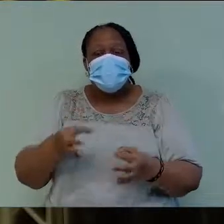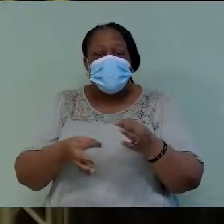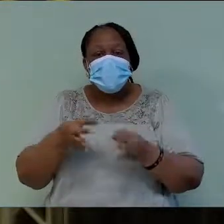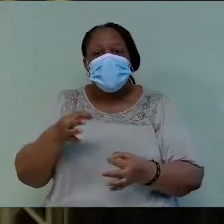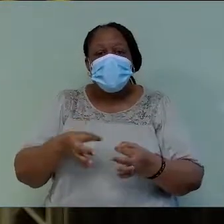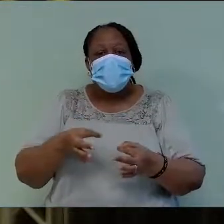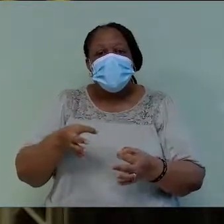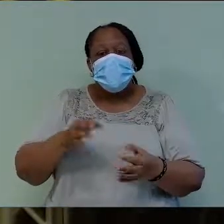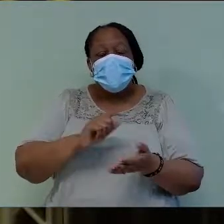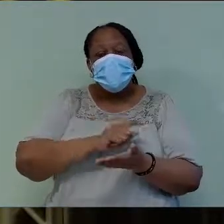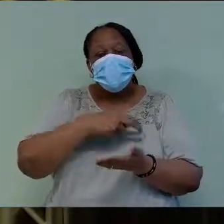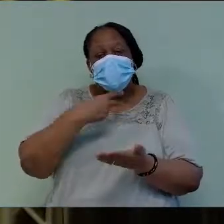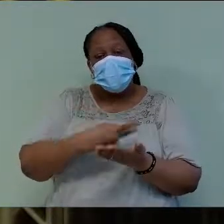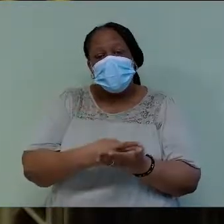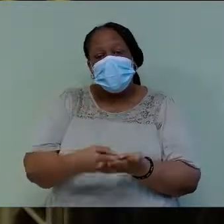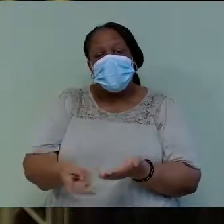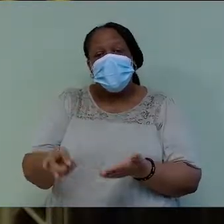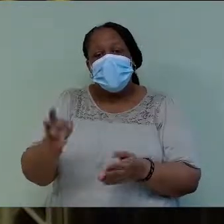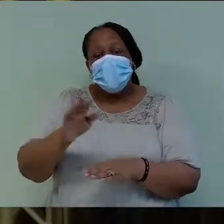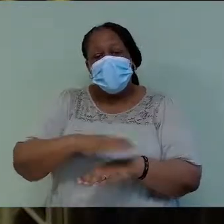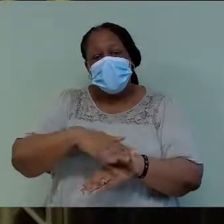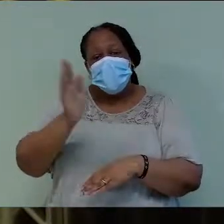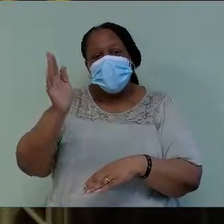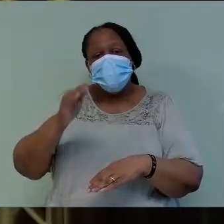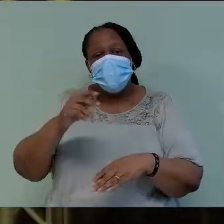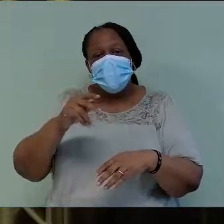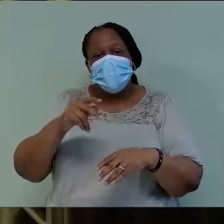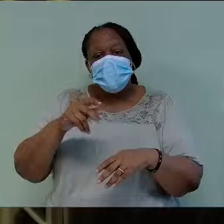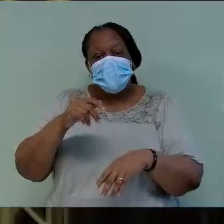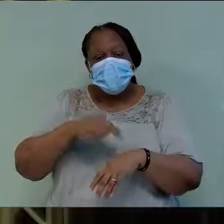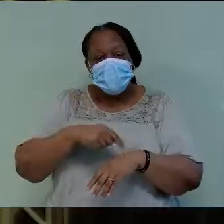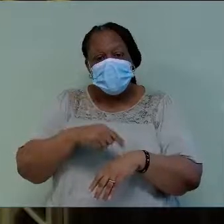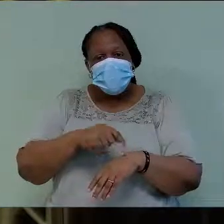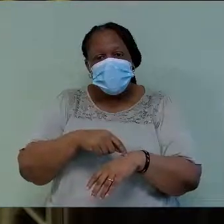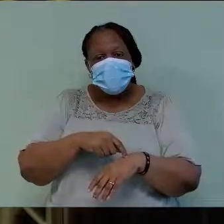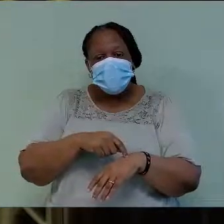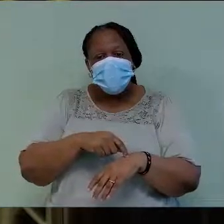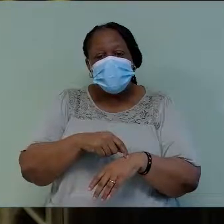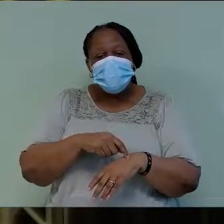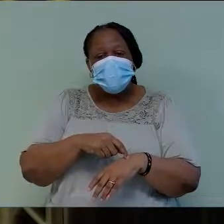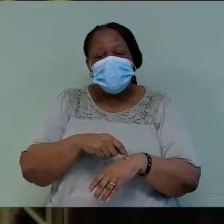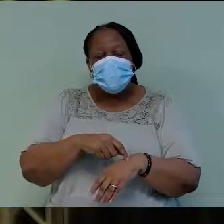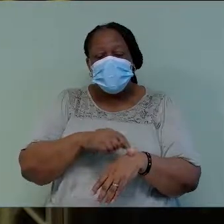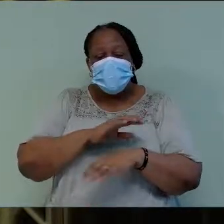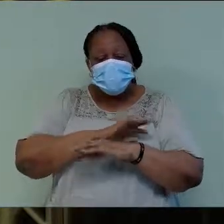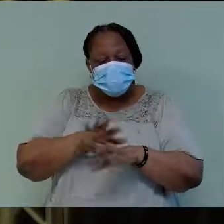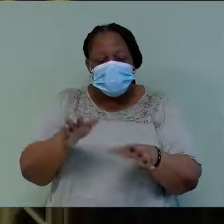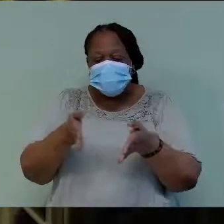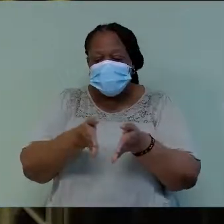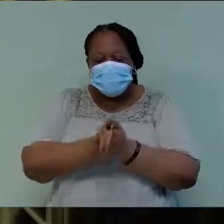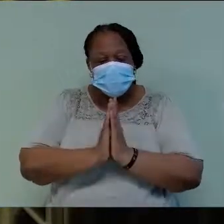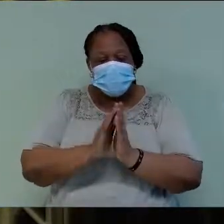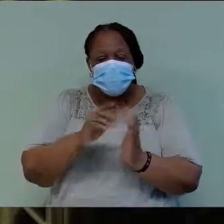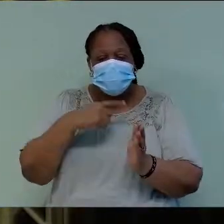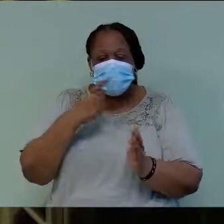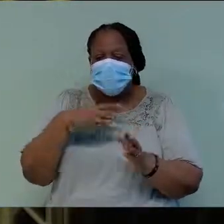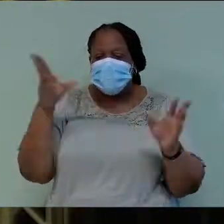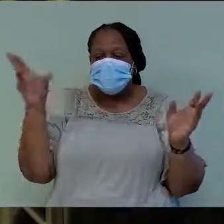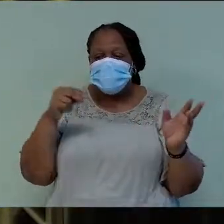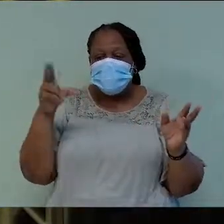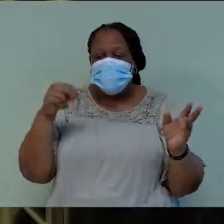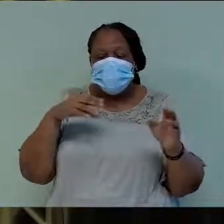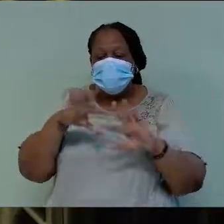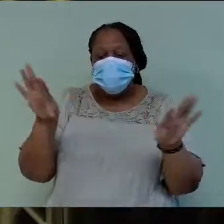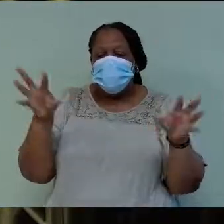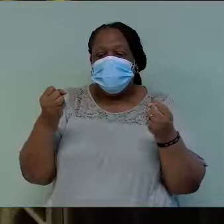beyond 12 weeks, that they must not request to be terminated. We prefer to have as many persons employed